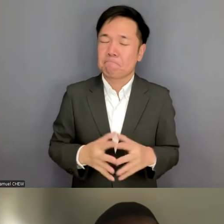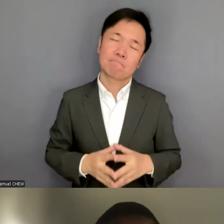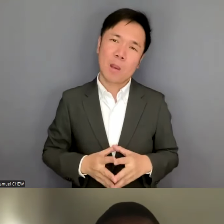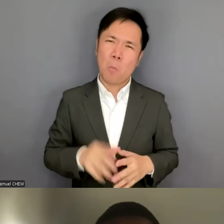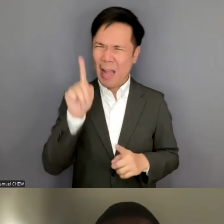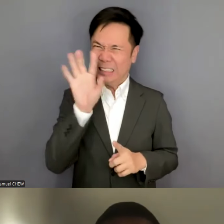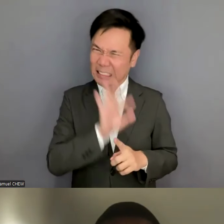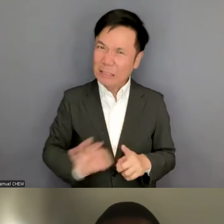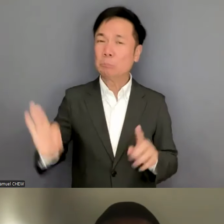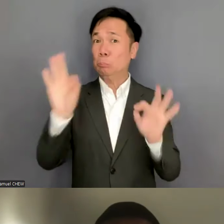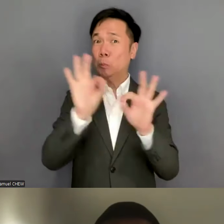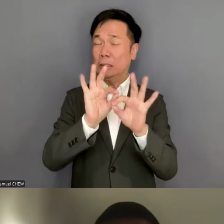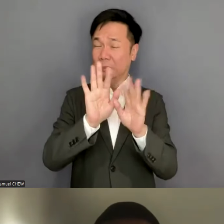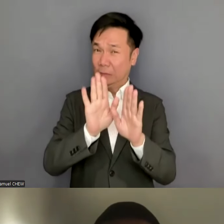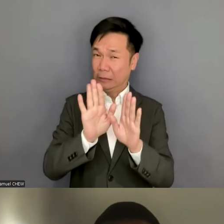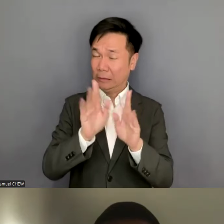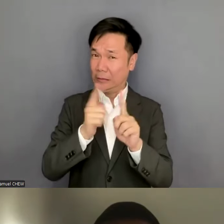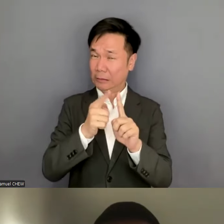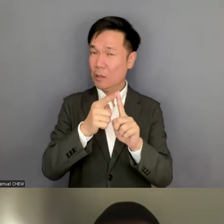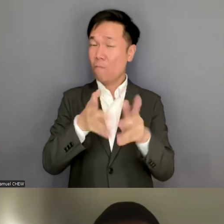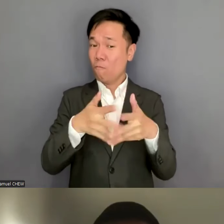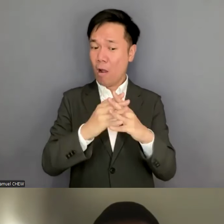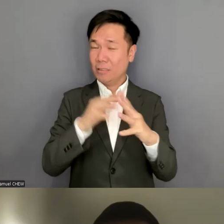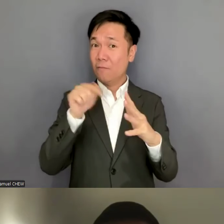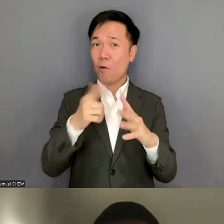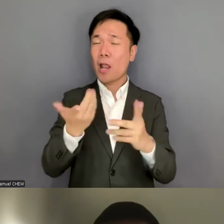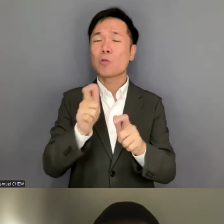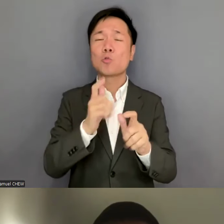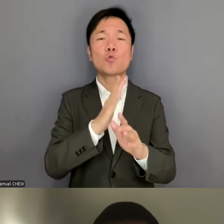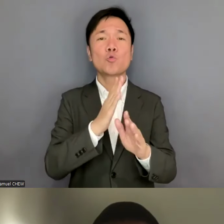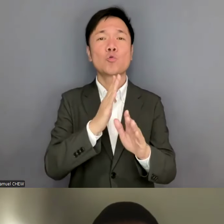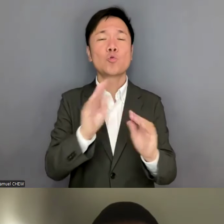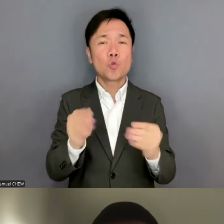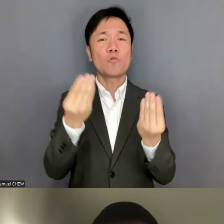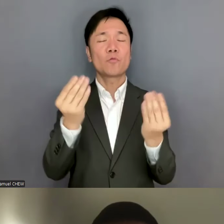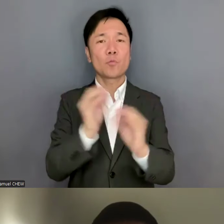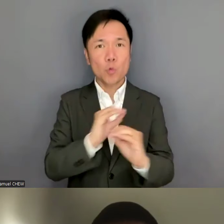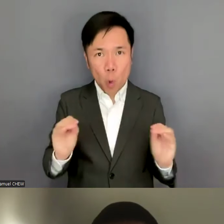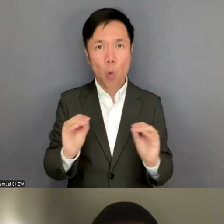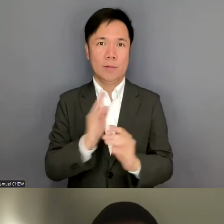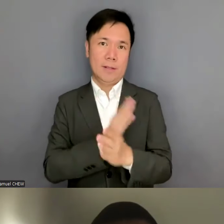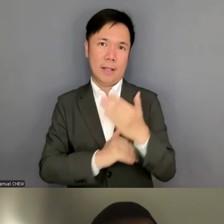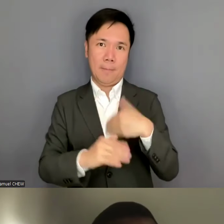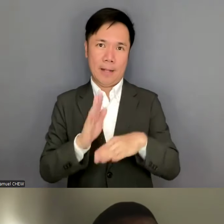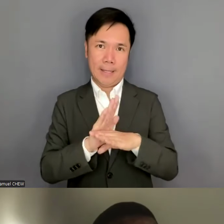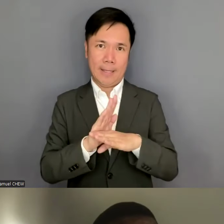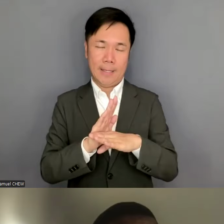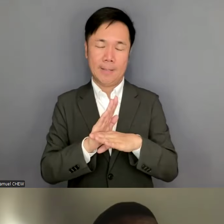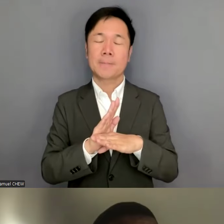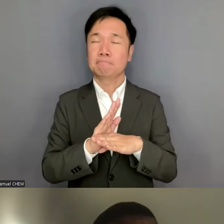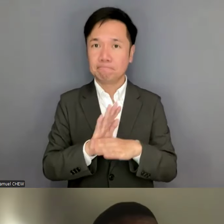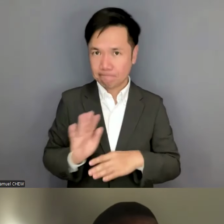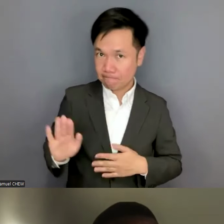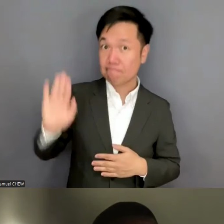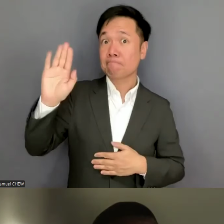important platform in order youth with disabilities and without disabilities can prepare together and also can be